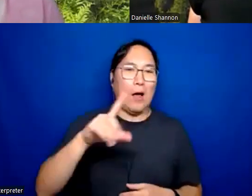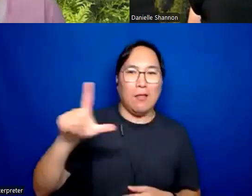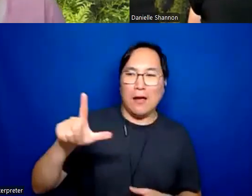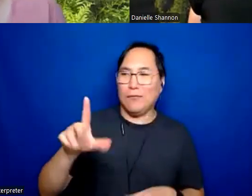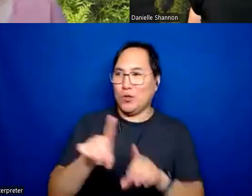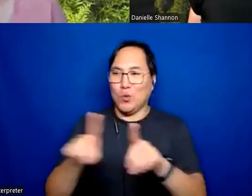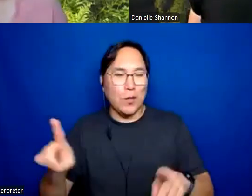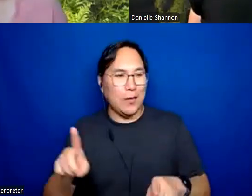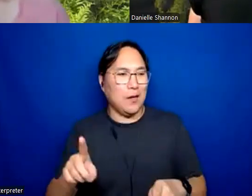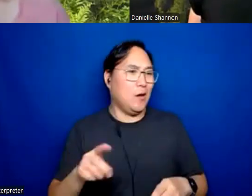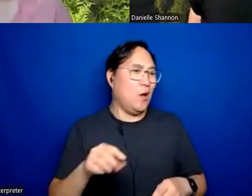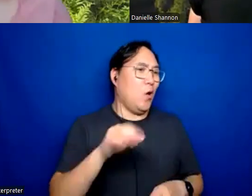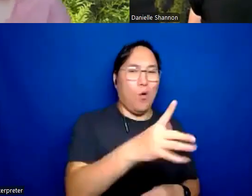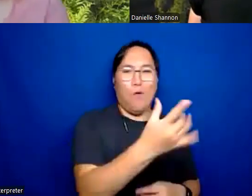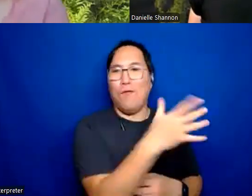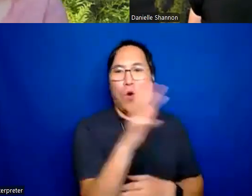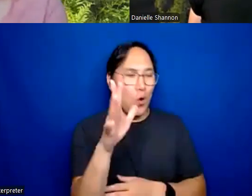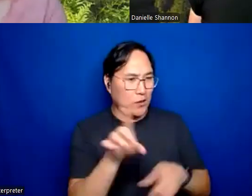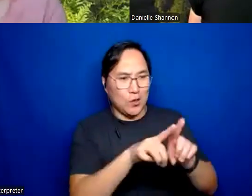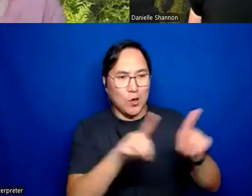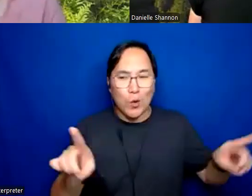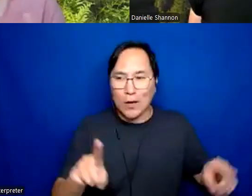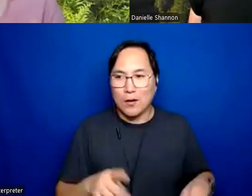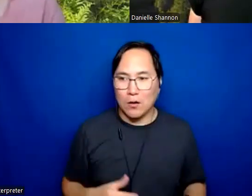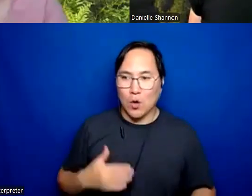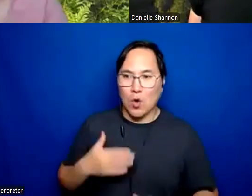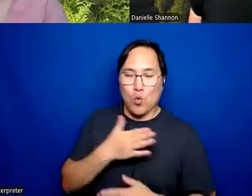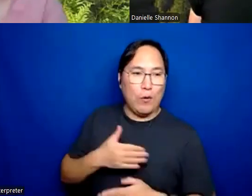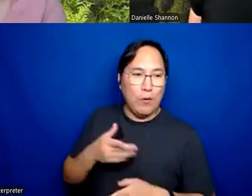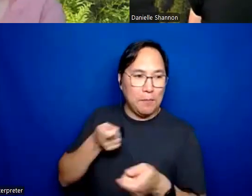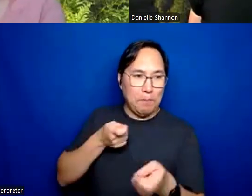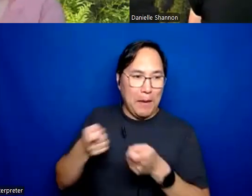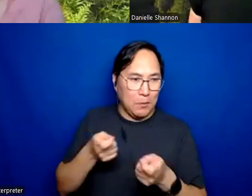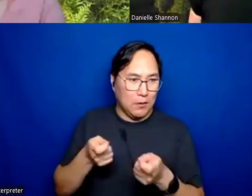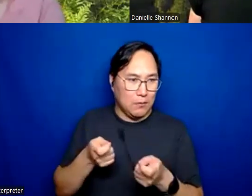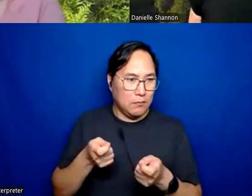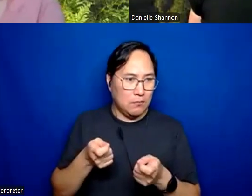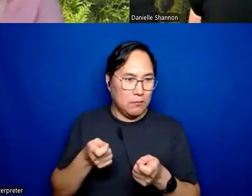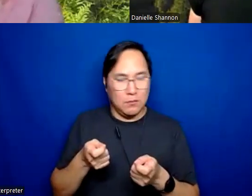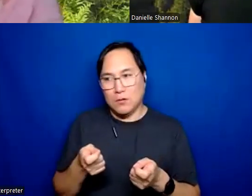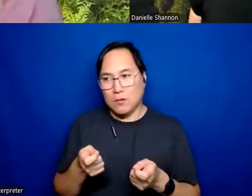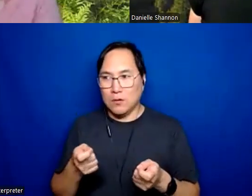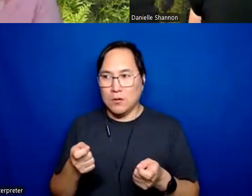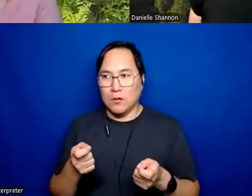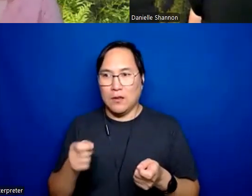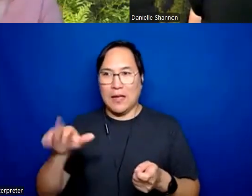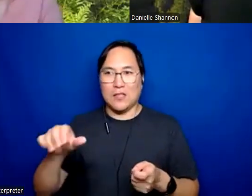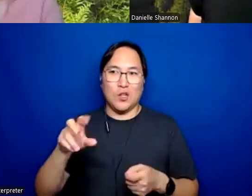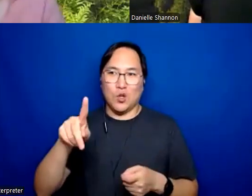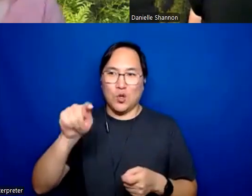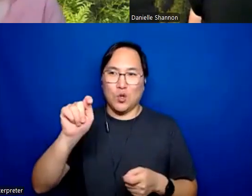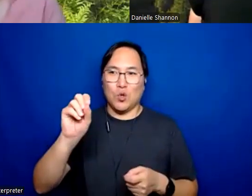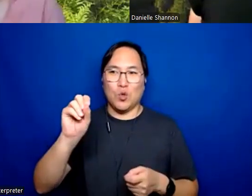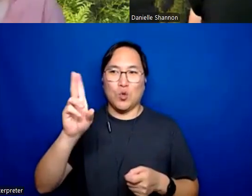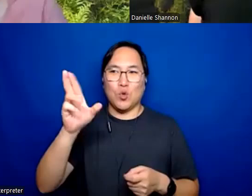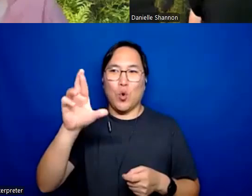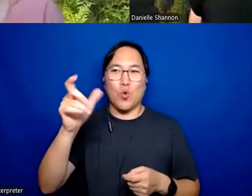wildlife biology degree, and like recreation management, their Parks, Rec, and Tourism is like an